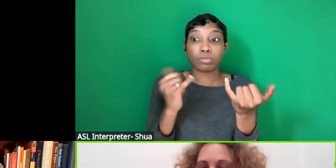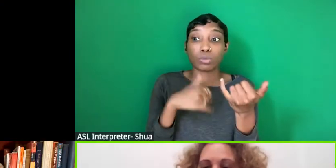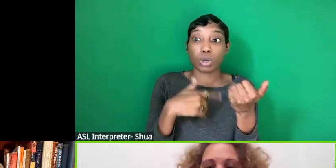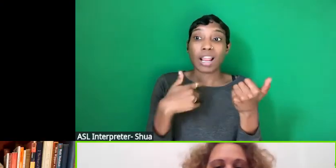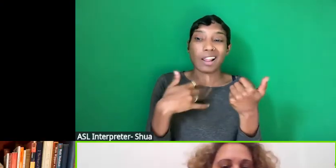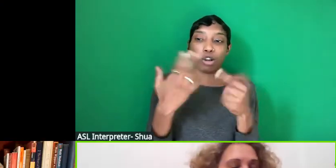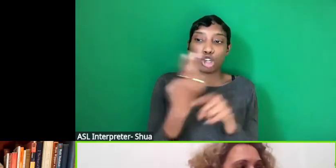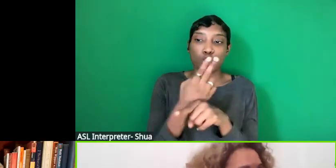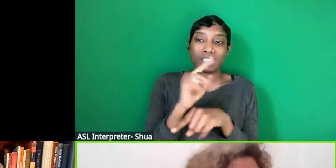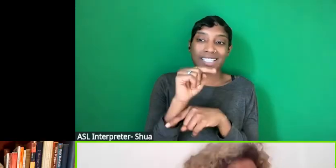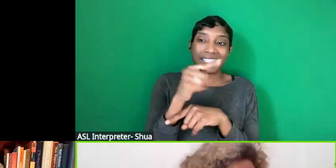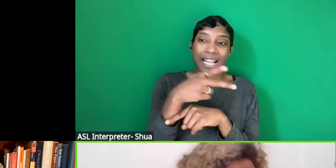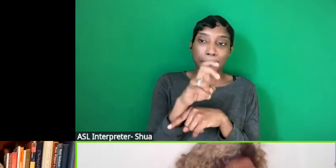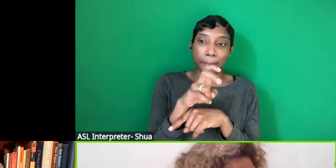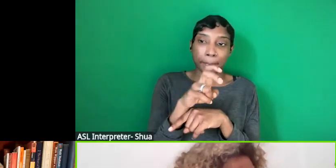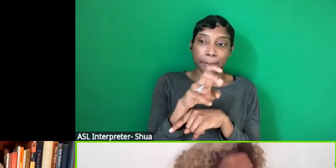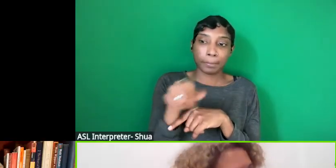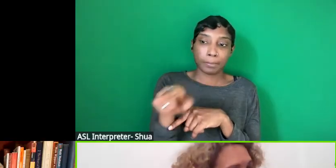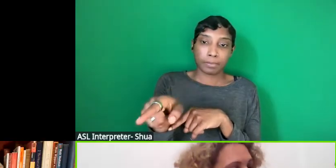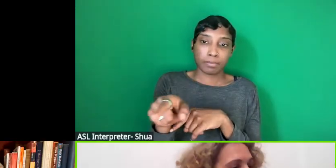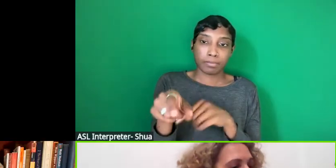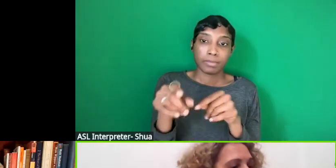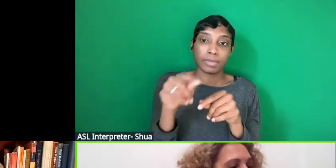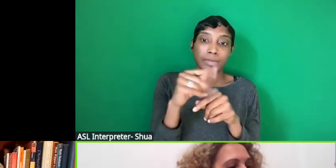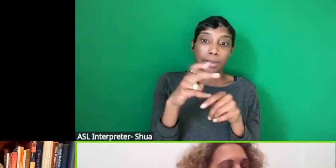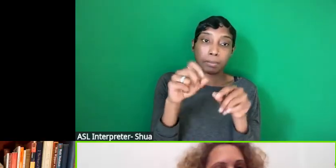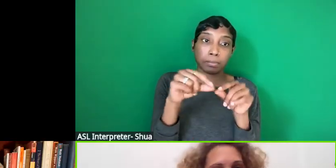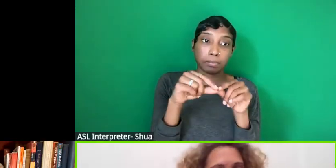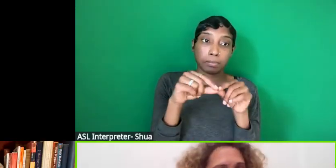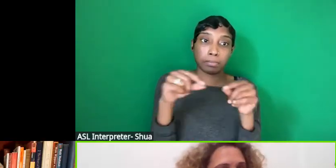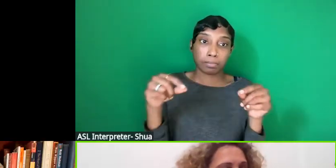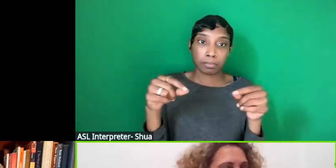again. So we're going to take our tape.